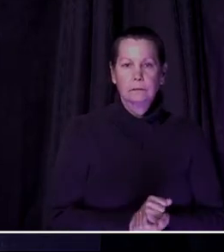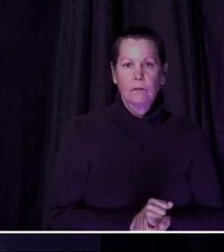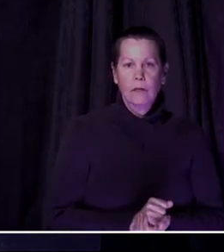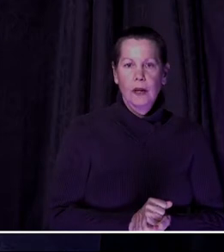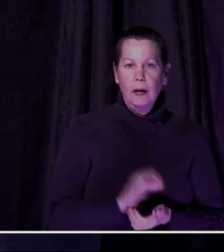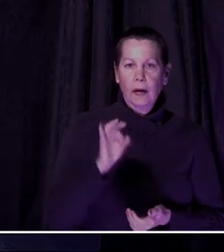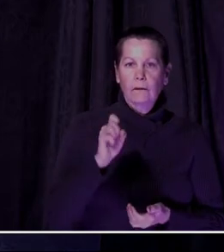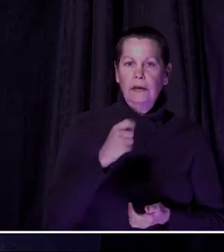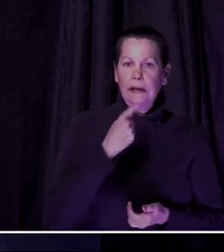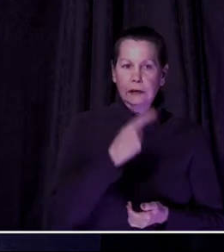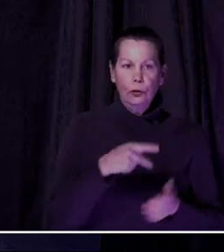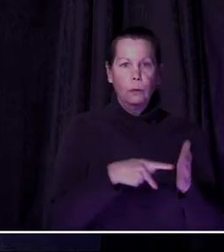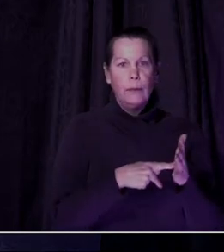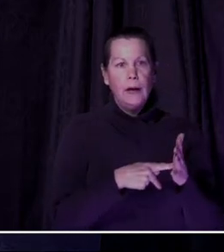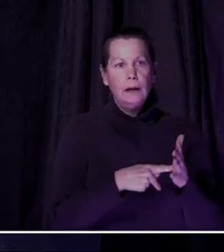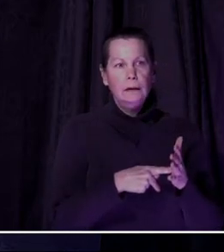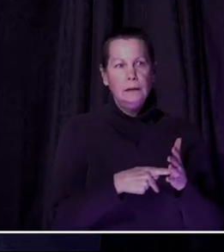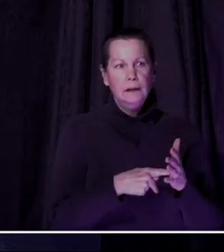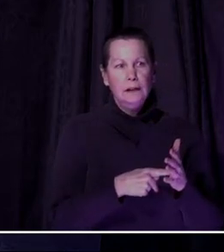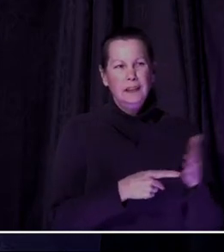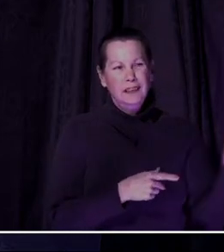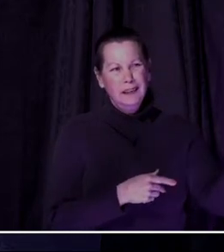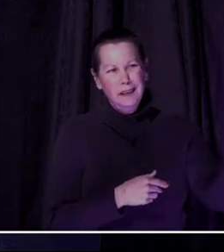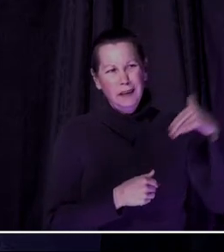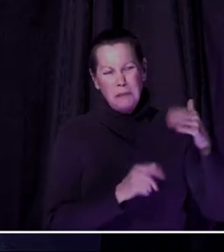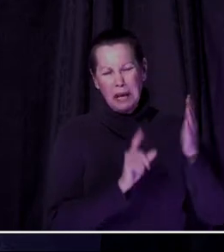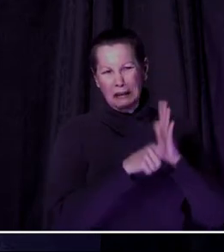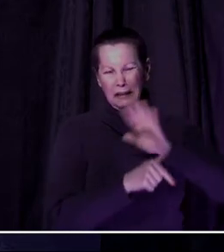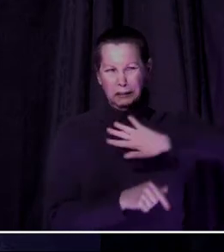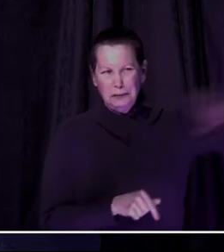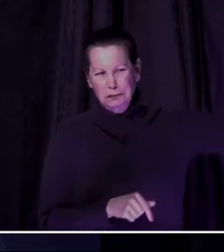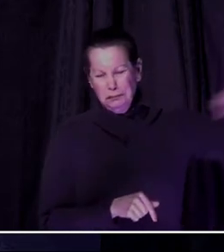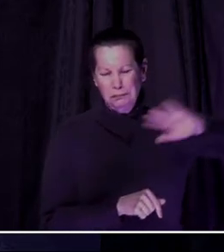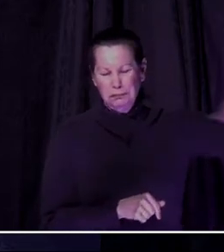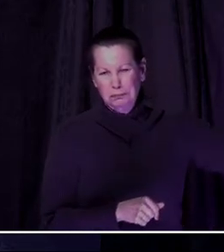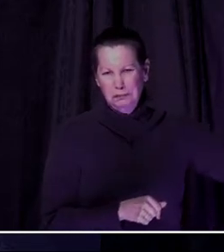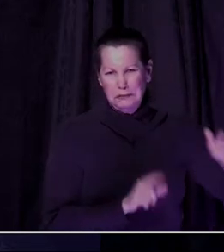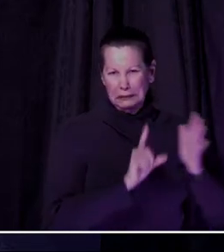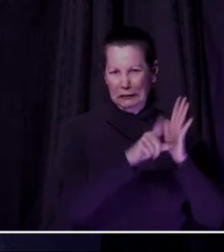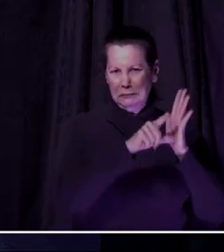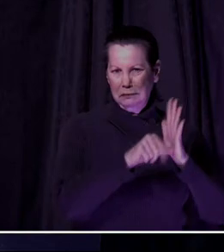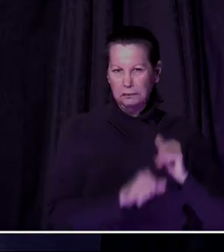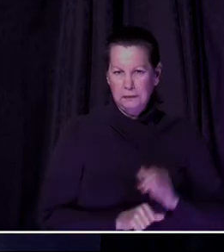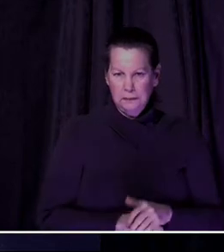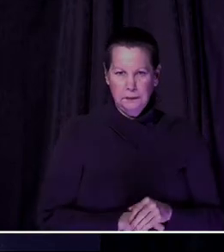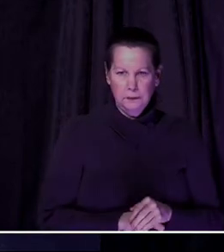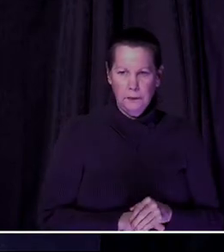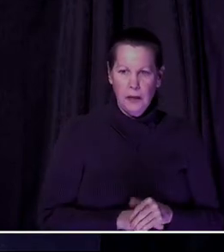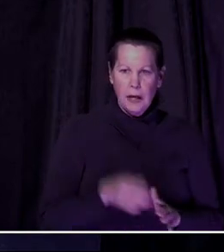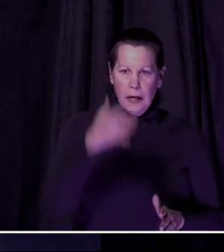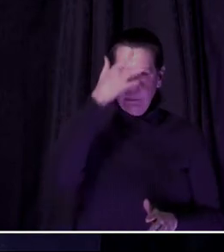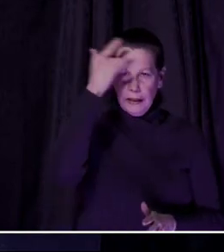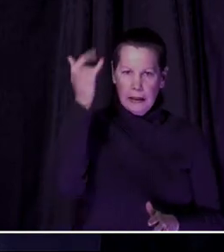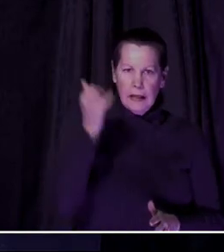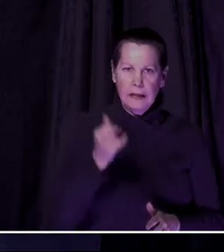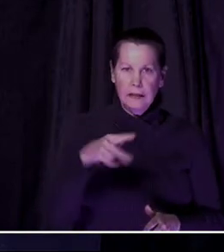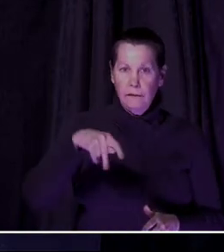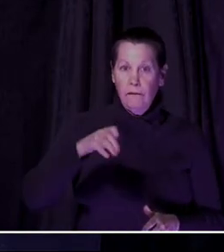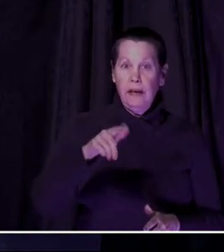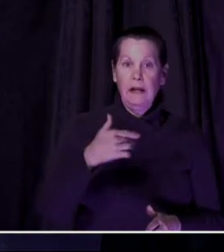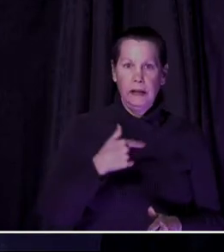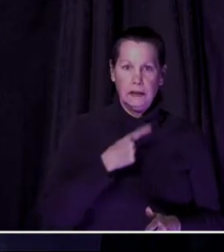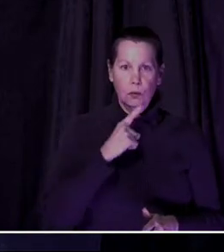Felix told Paul, hey, come back later, man. Come back later. That's because Felix